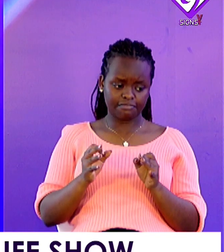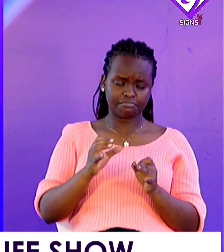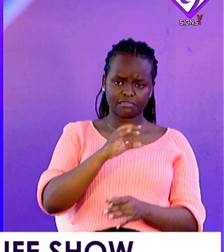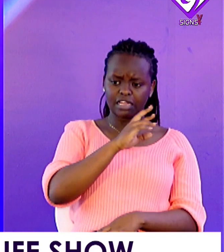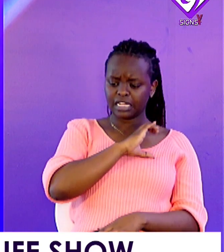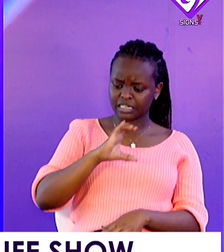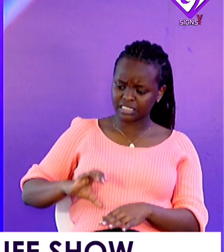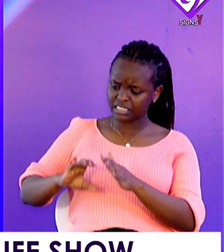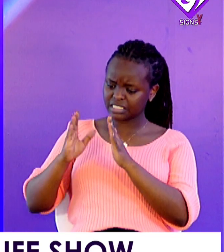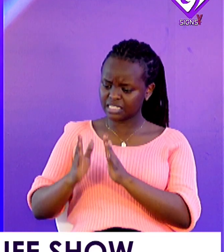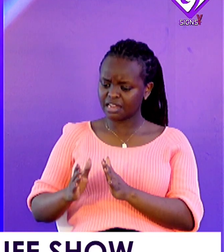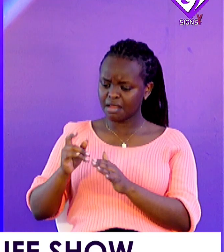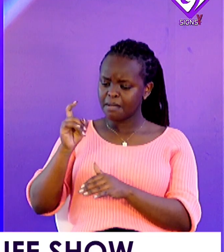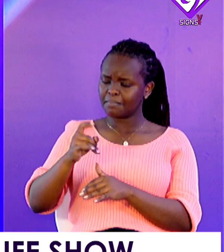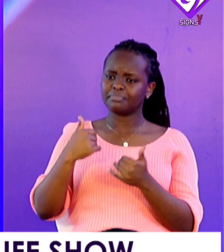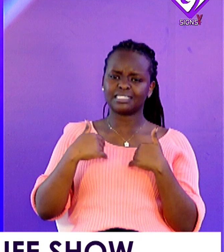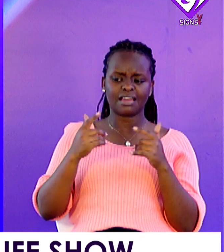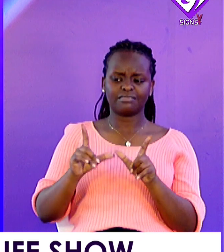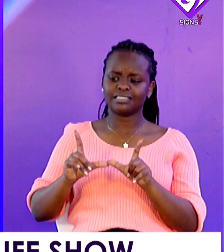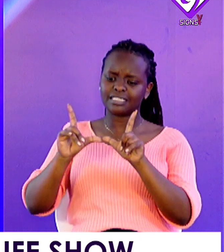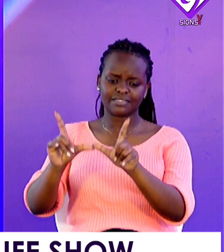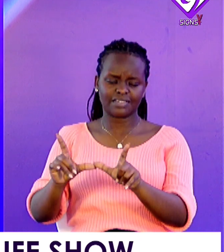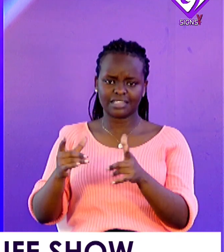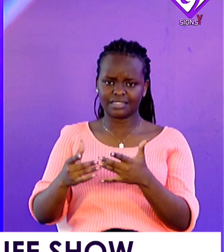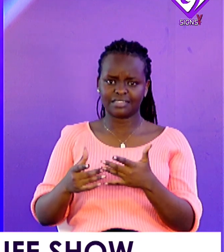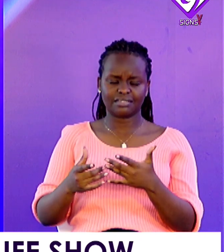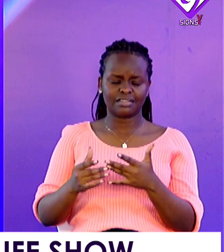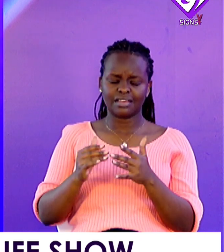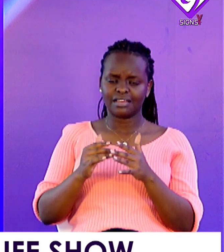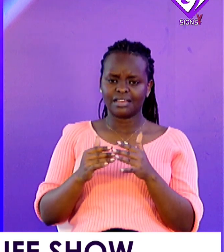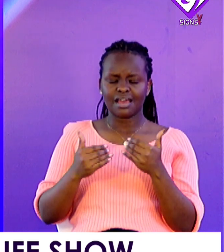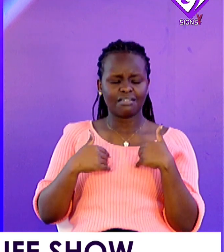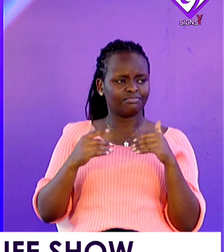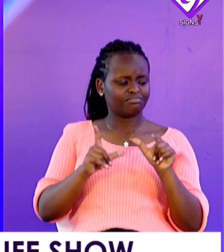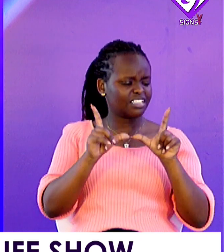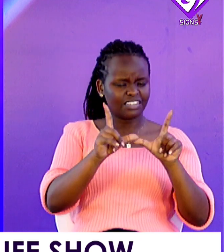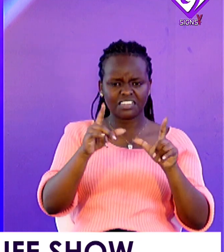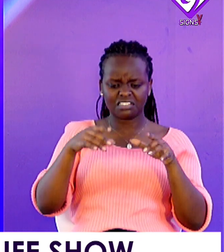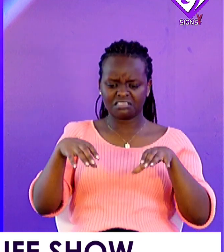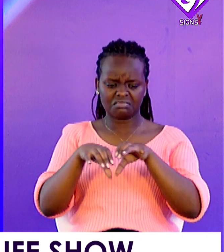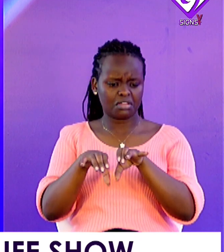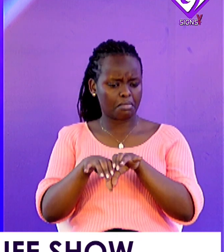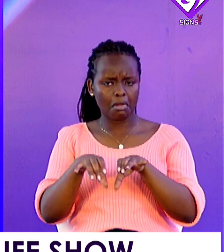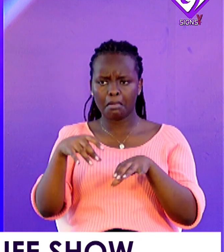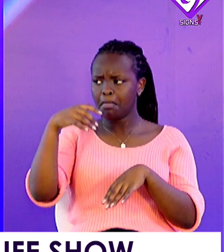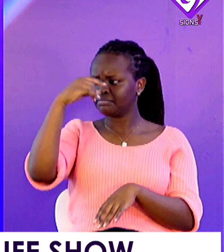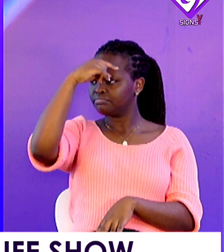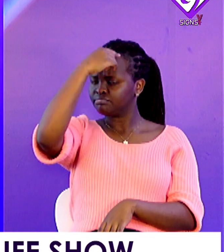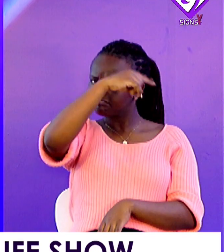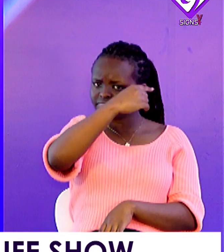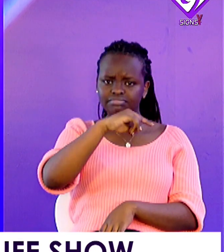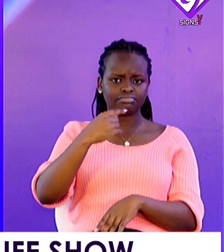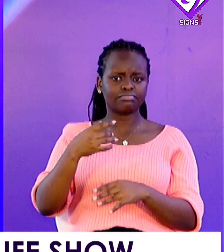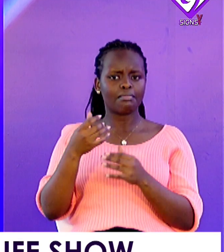have some kind of theology, or if you're Muslim, you have to have attained some kind of training in that religion.